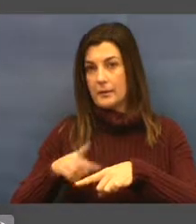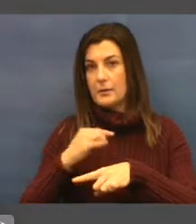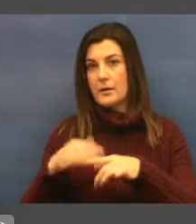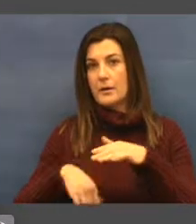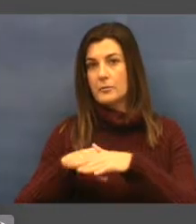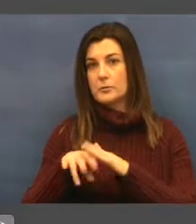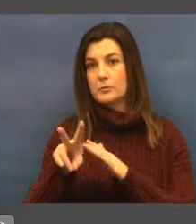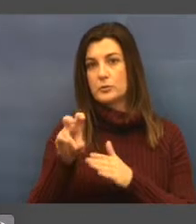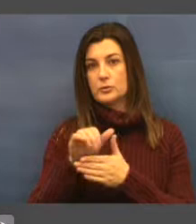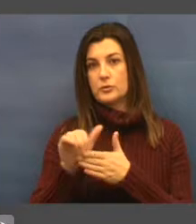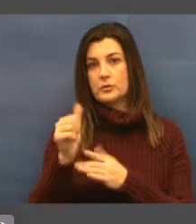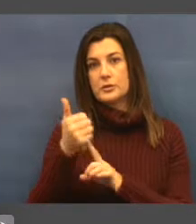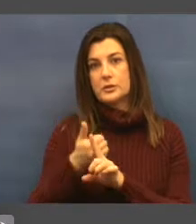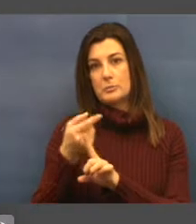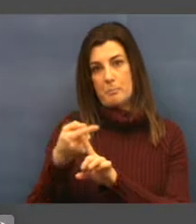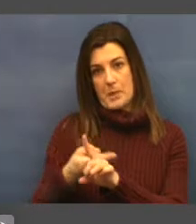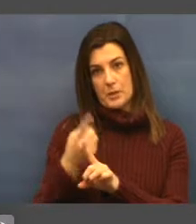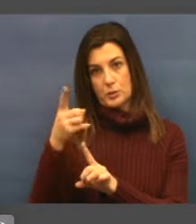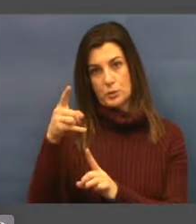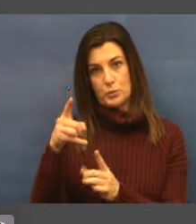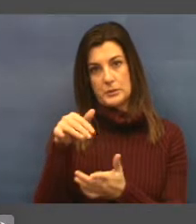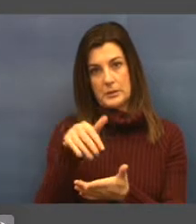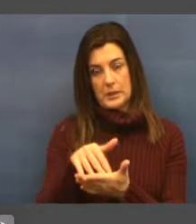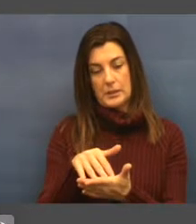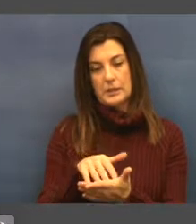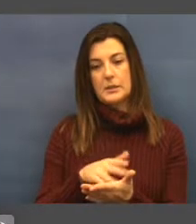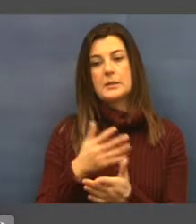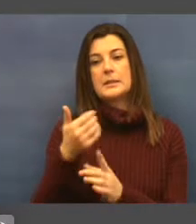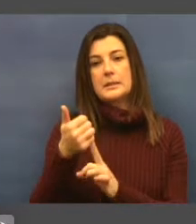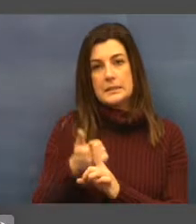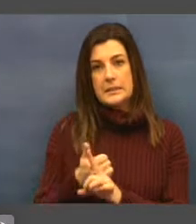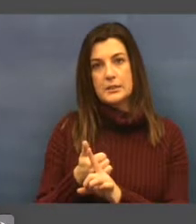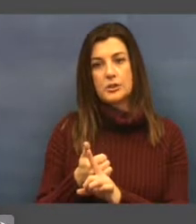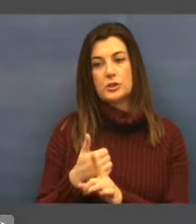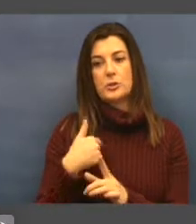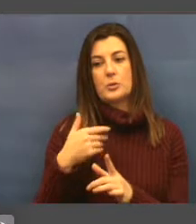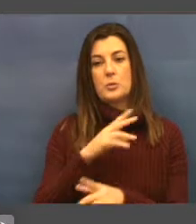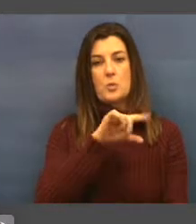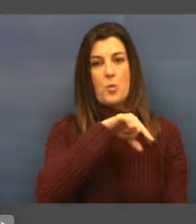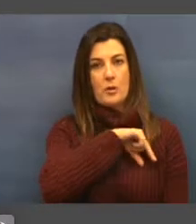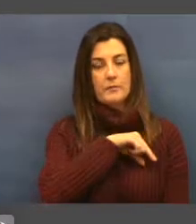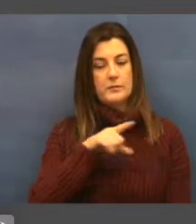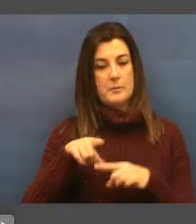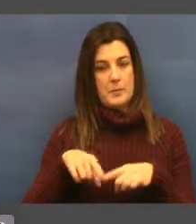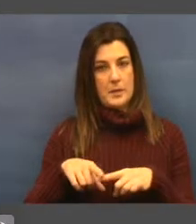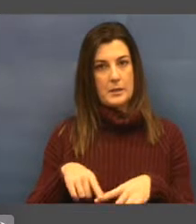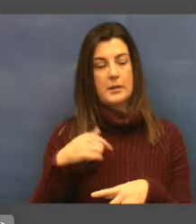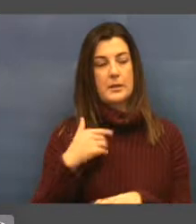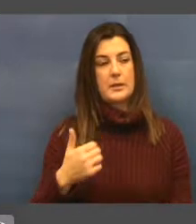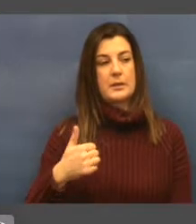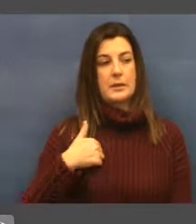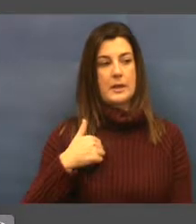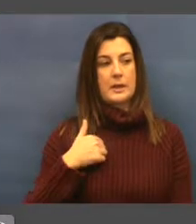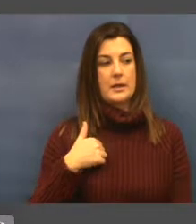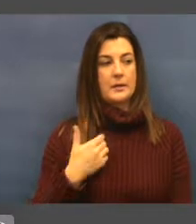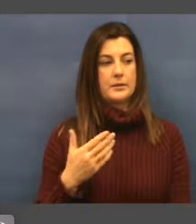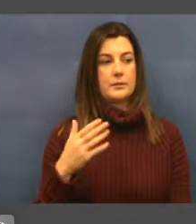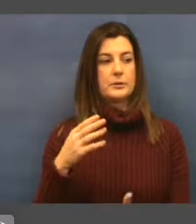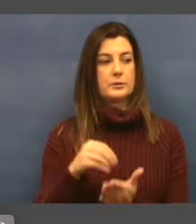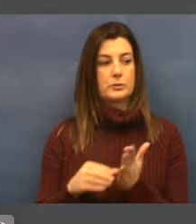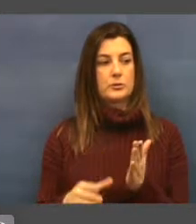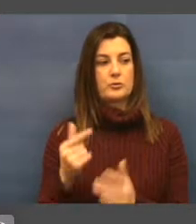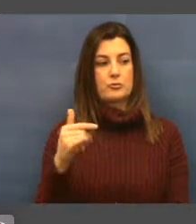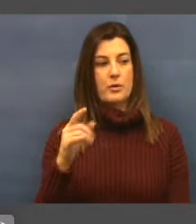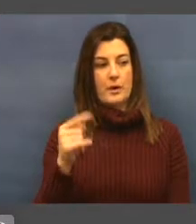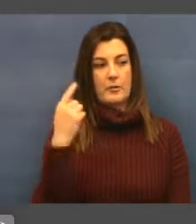to $200 per month of study per eligible dependent. The Canada Student Grant for students with permanent